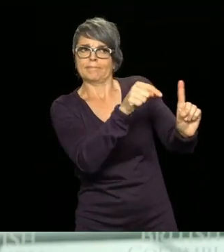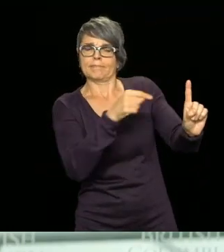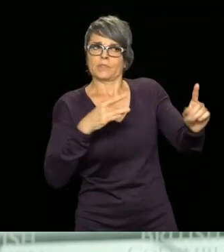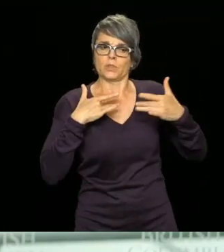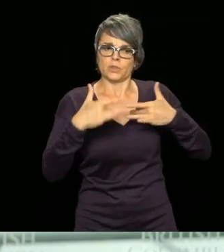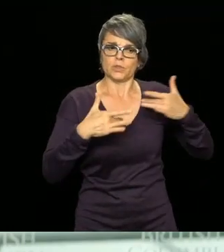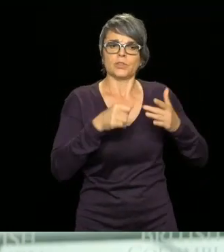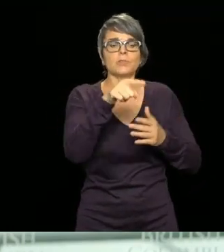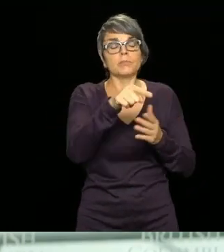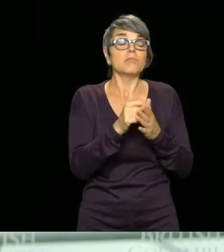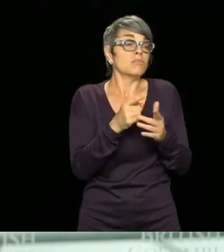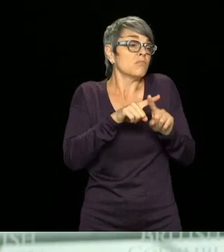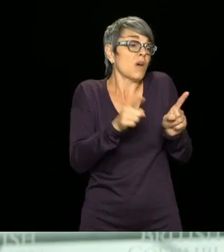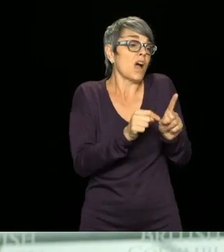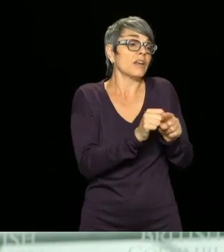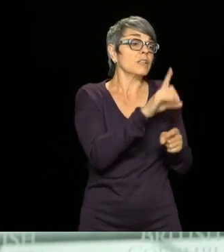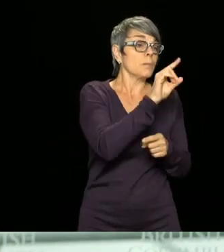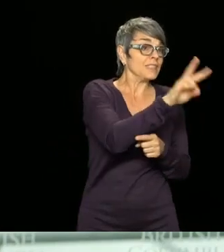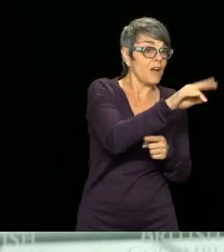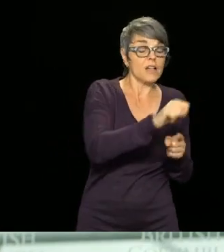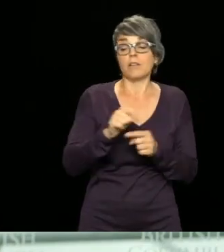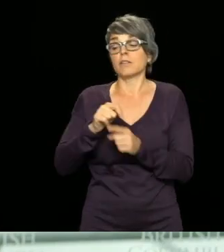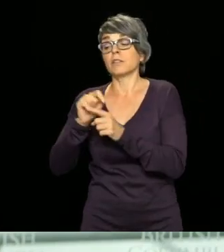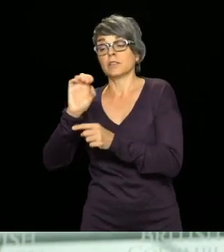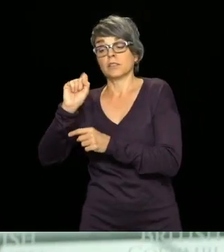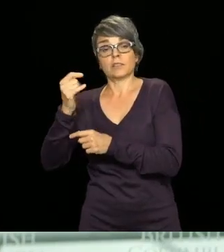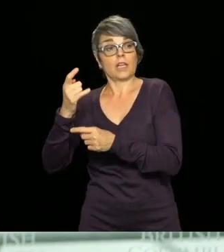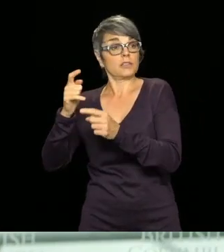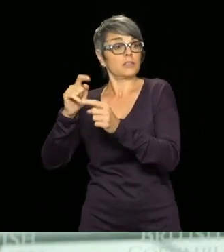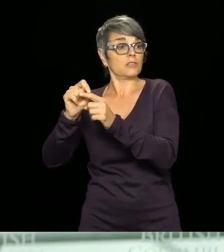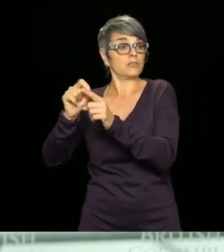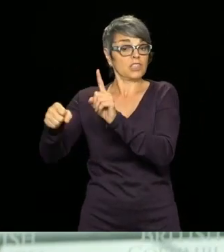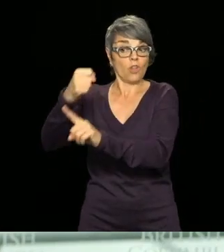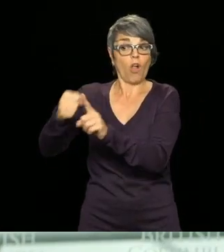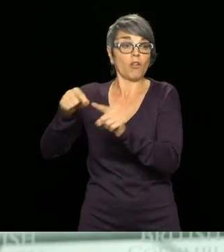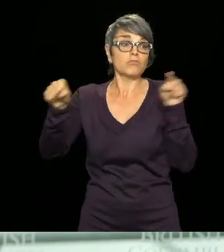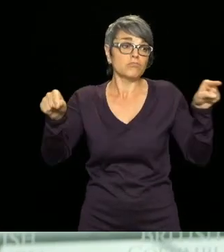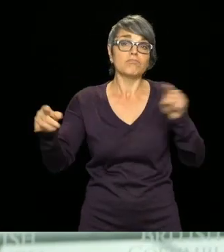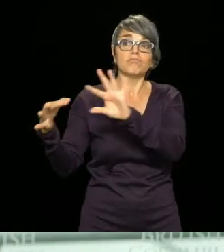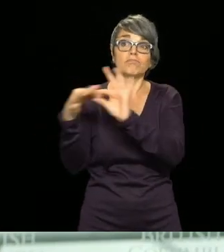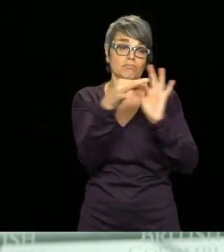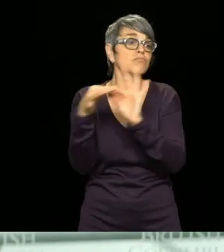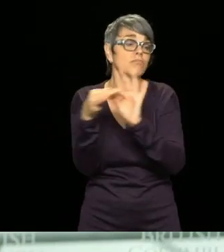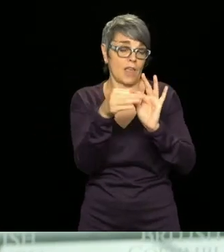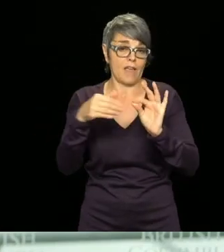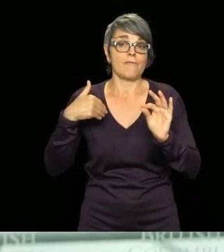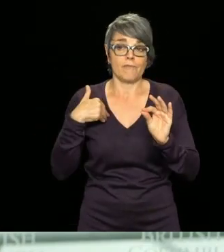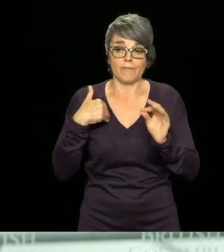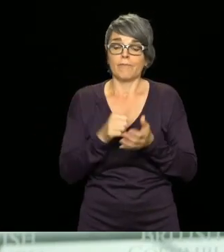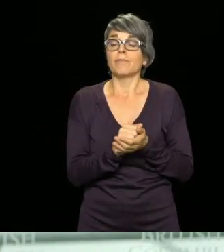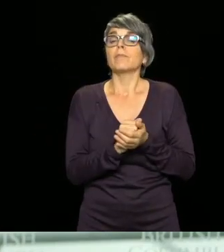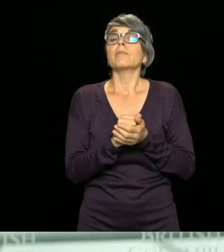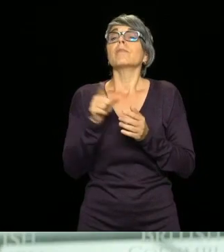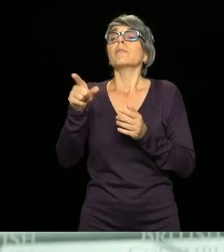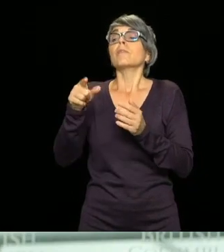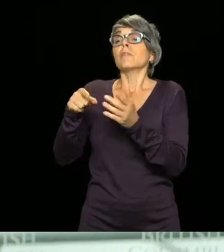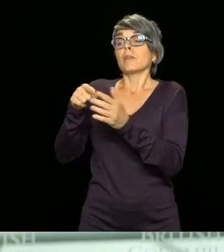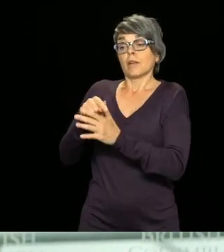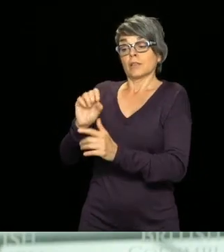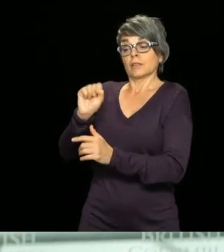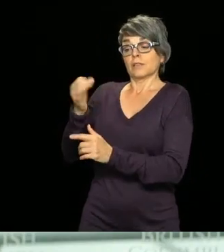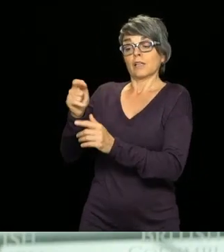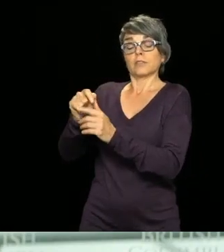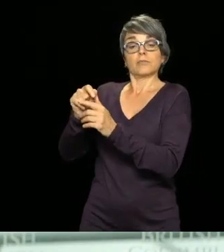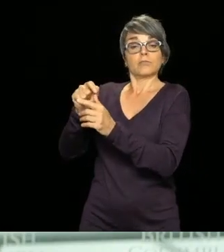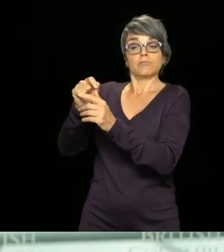assault for sure. Sexual assault also occurs outside of a domestic violence situation between people